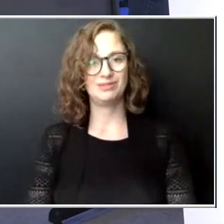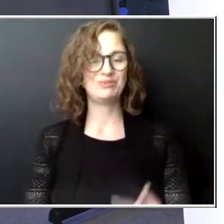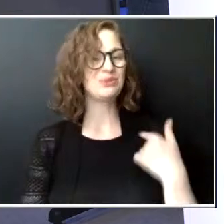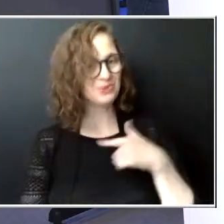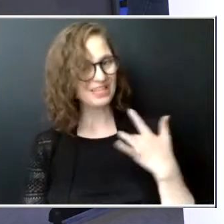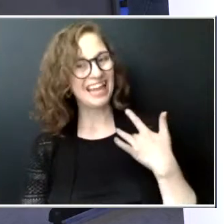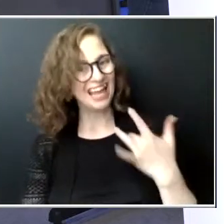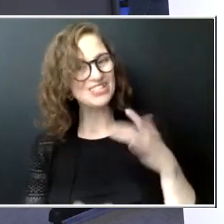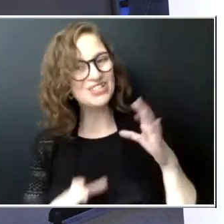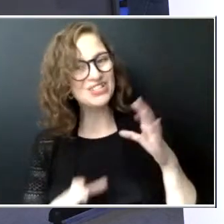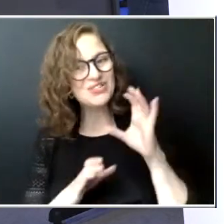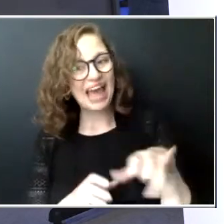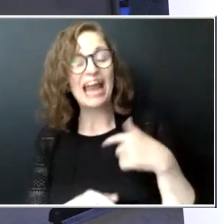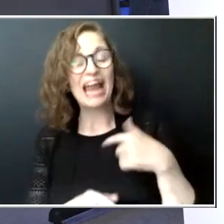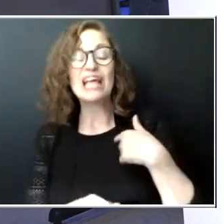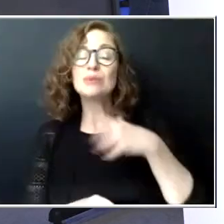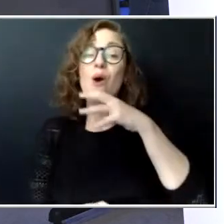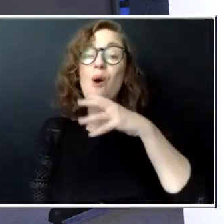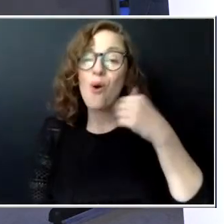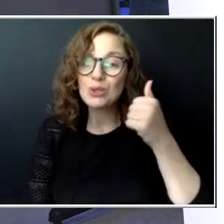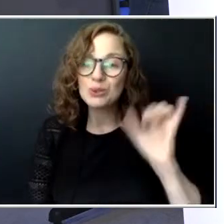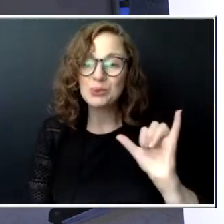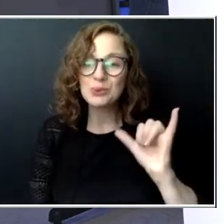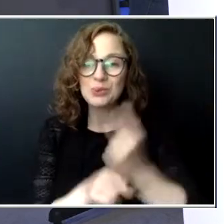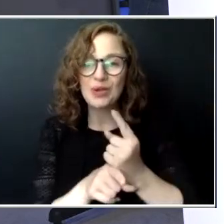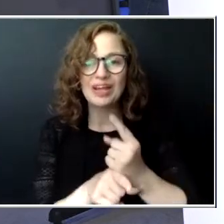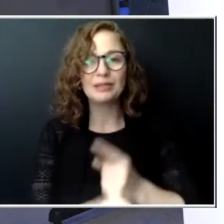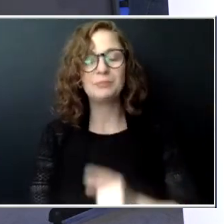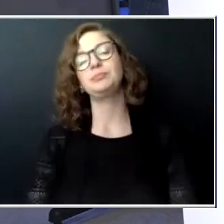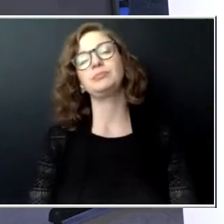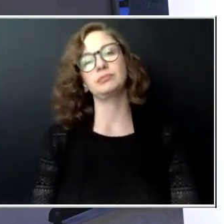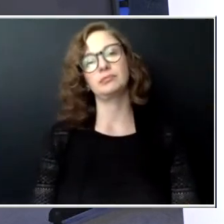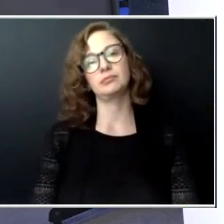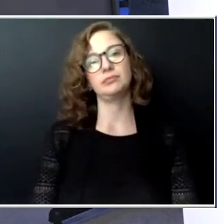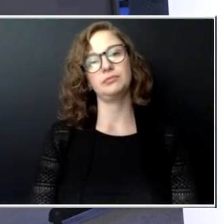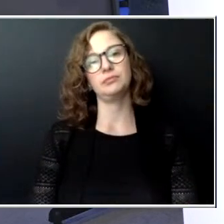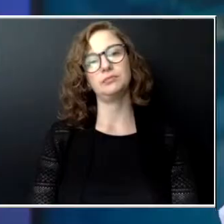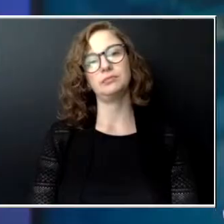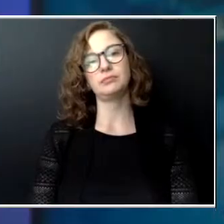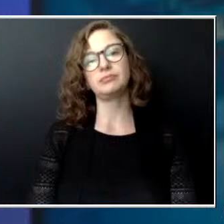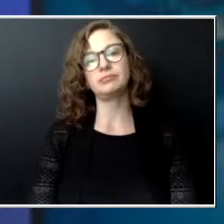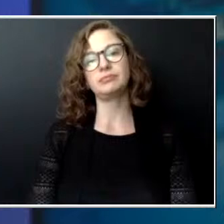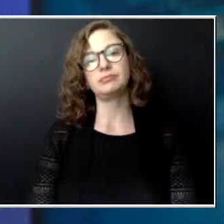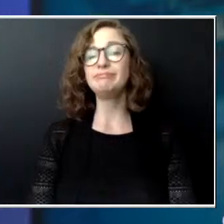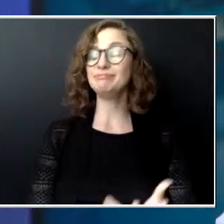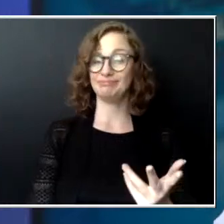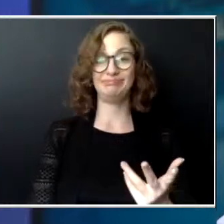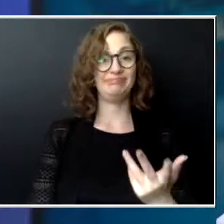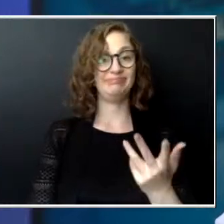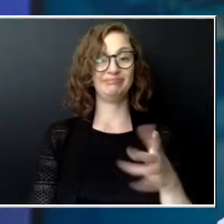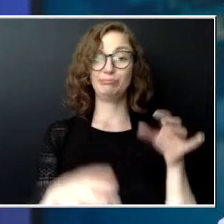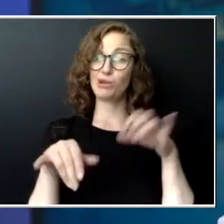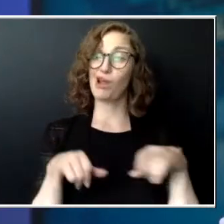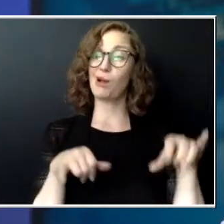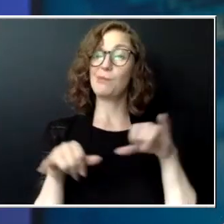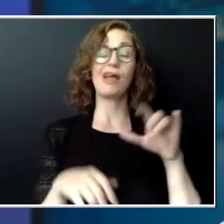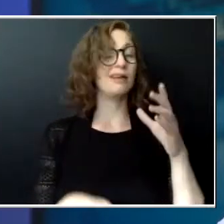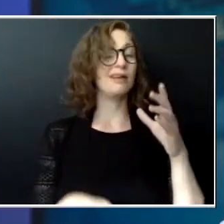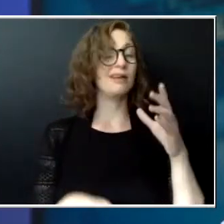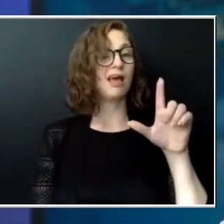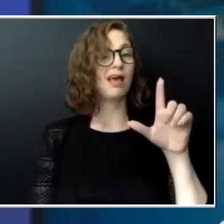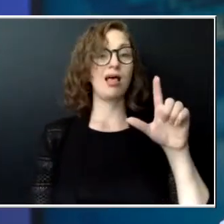know. Yeah, so I mean, very, not very unusual. Lymphoma doesn't always have, pain or any of